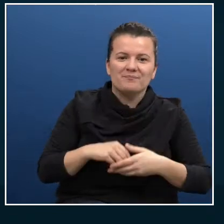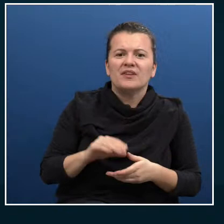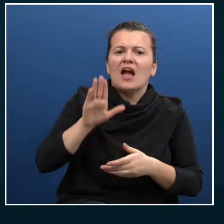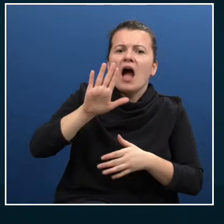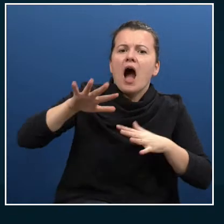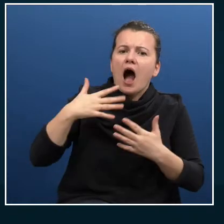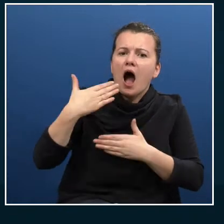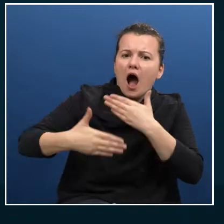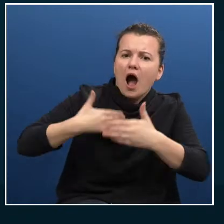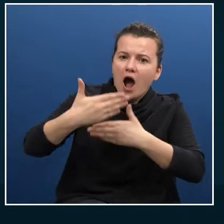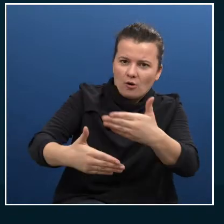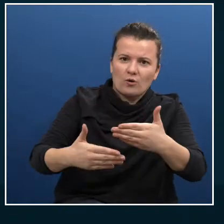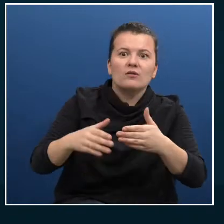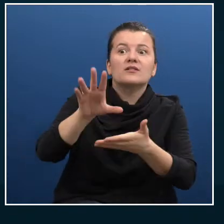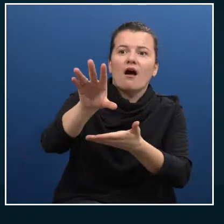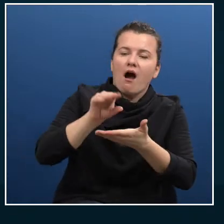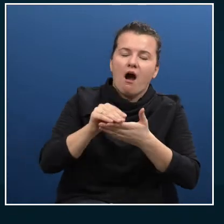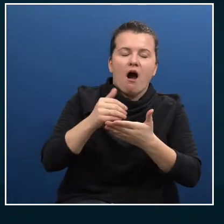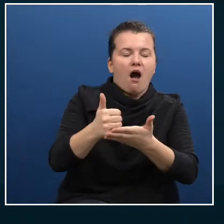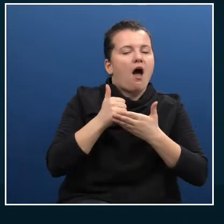building ARM templates. So